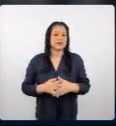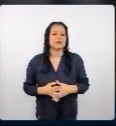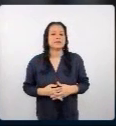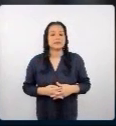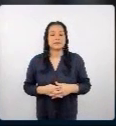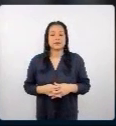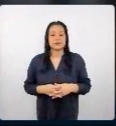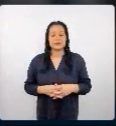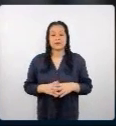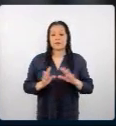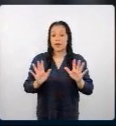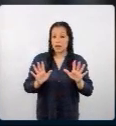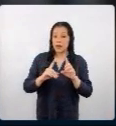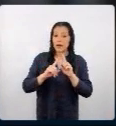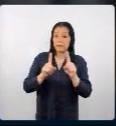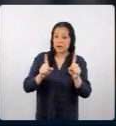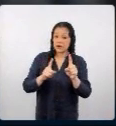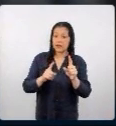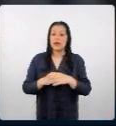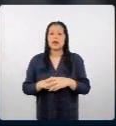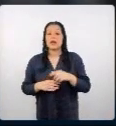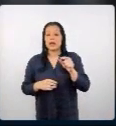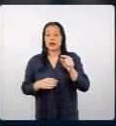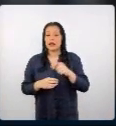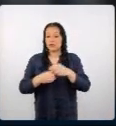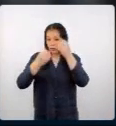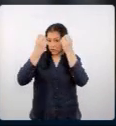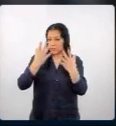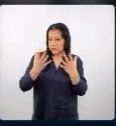But the interesting fact is that